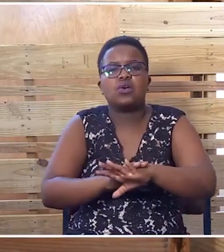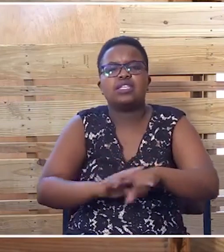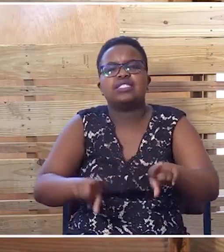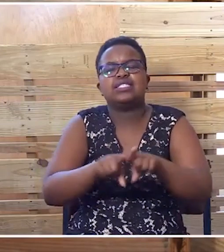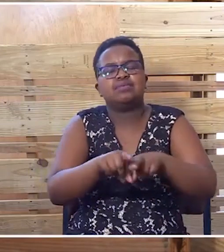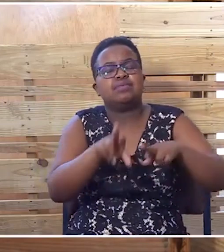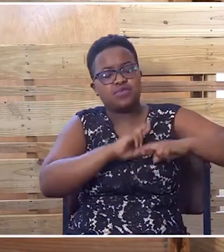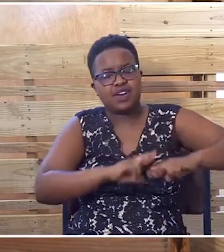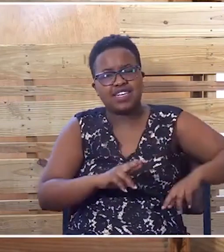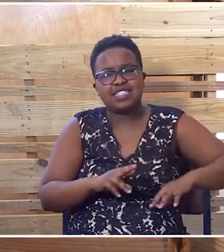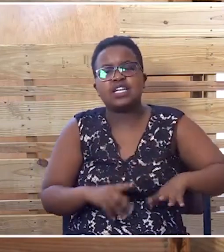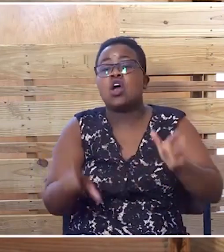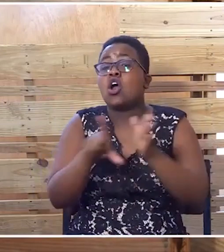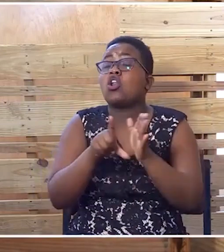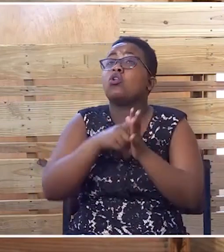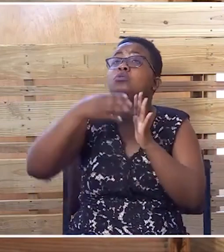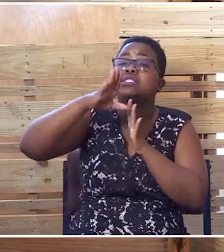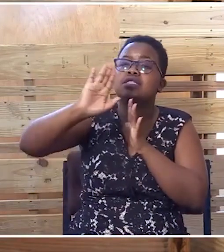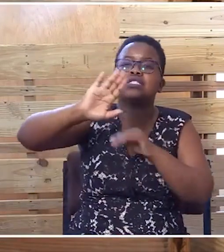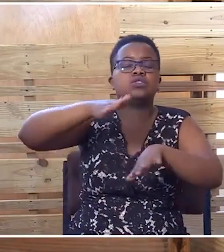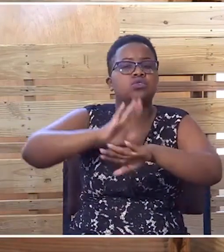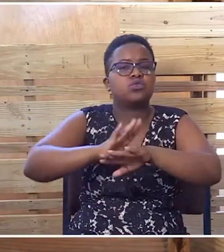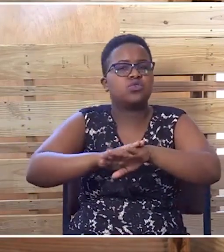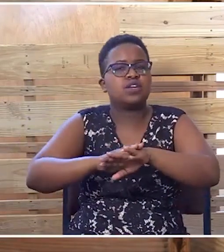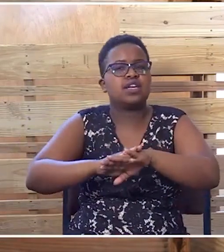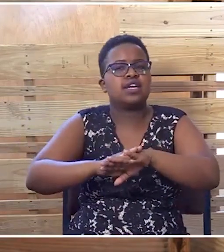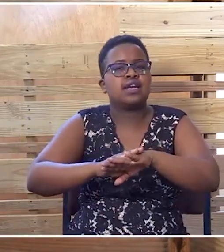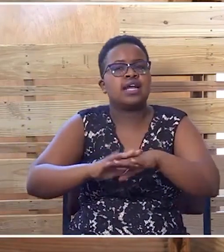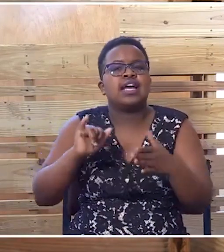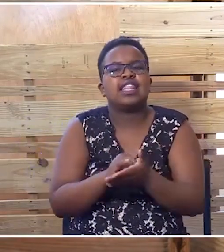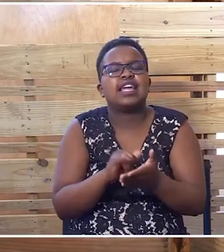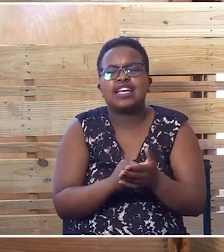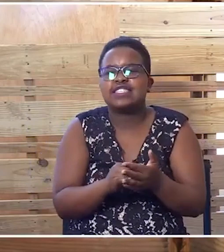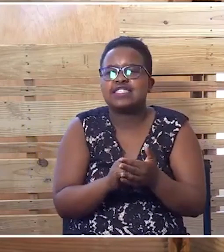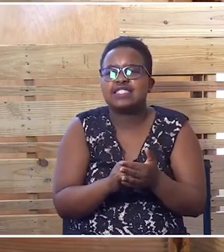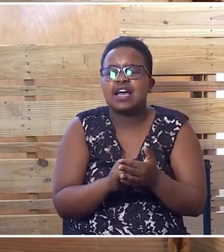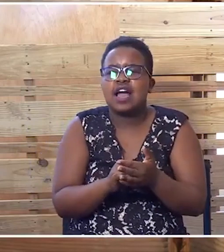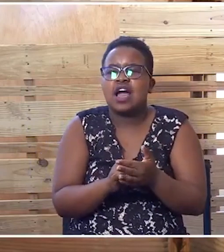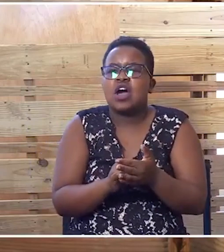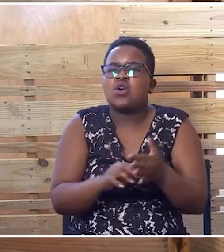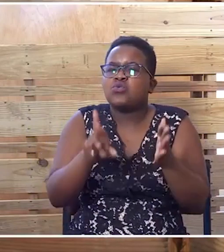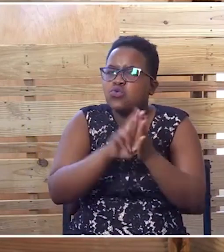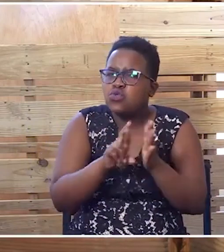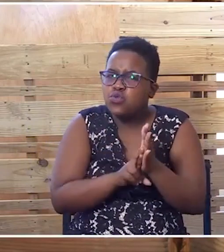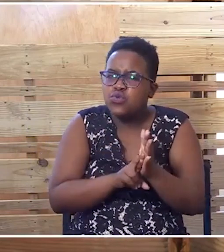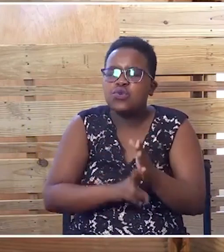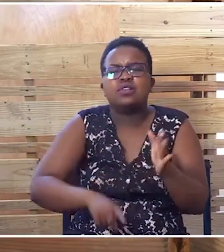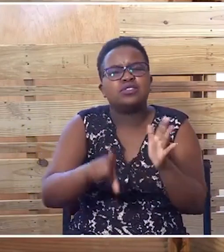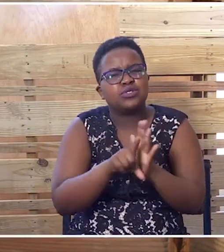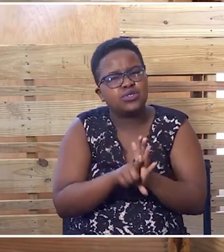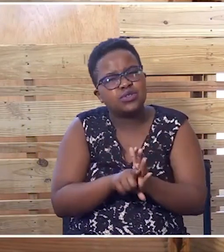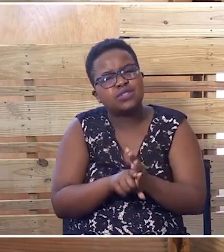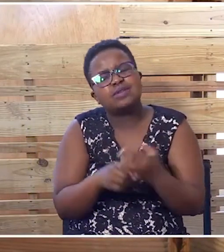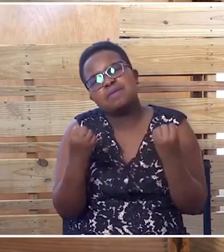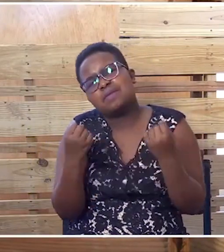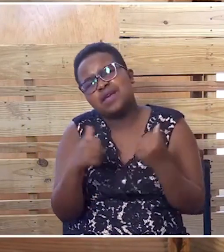are right for us. That his statutes, those values that we have talked about, the rules and the laws that we've talked about, and many others that